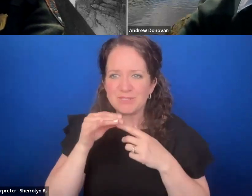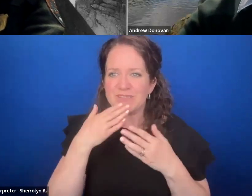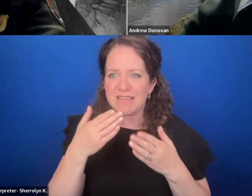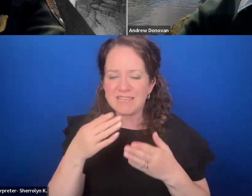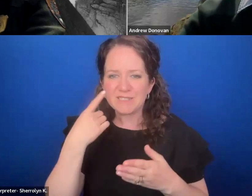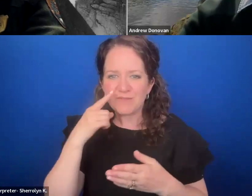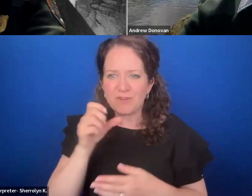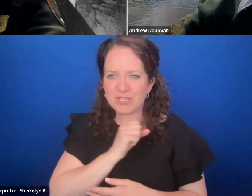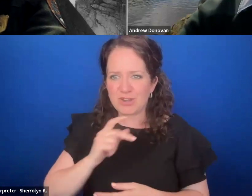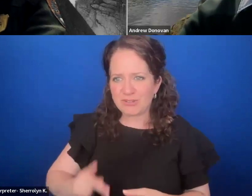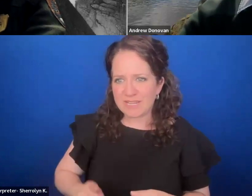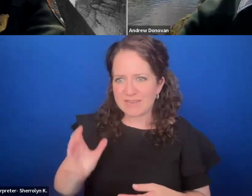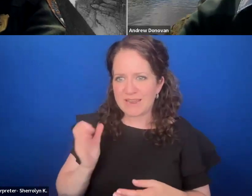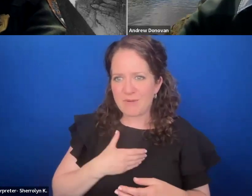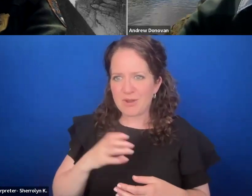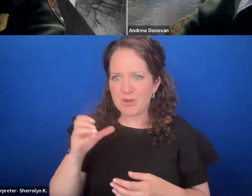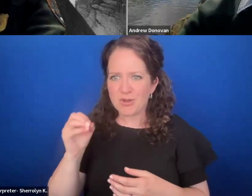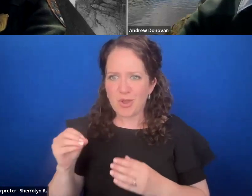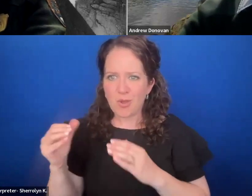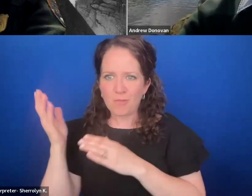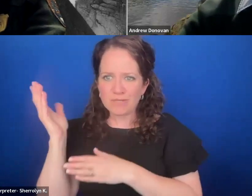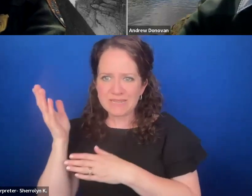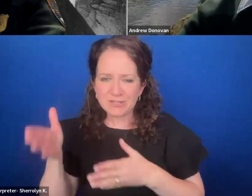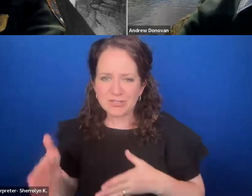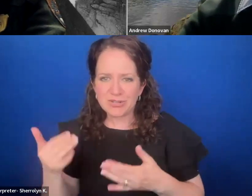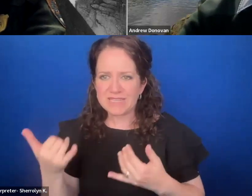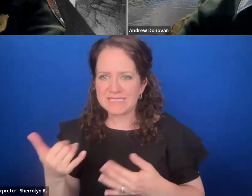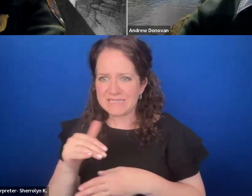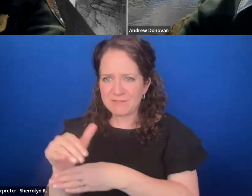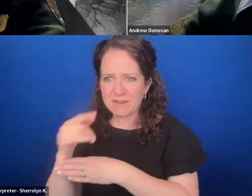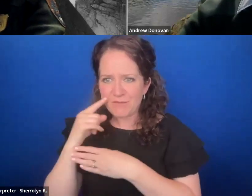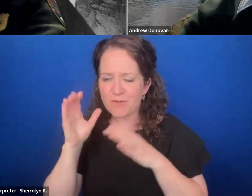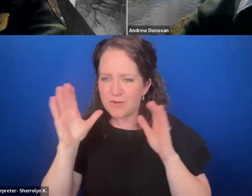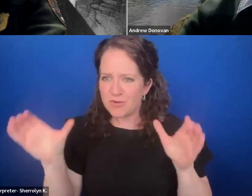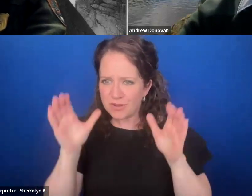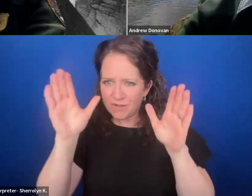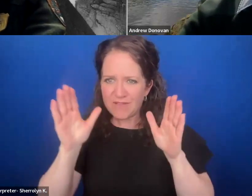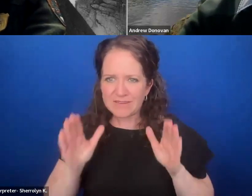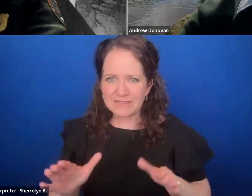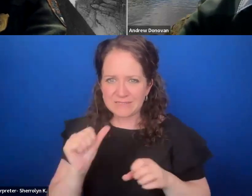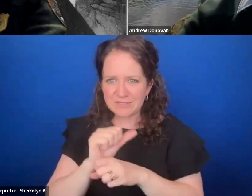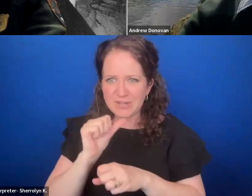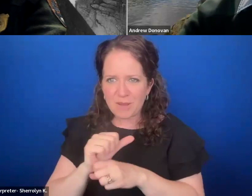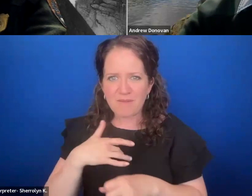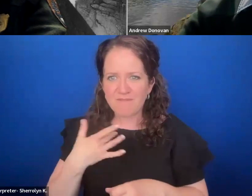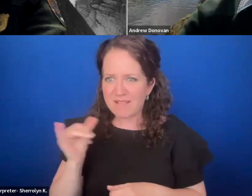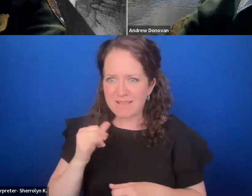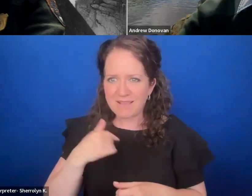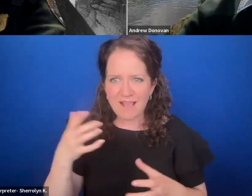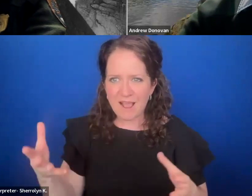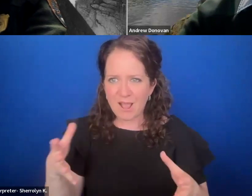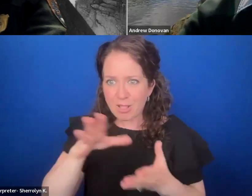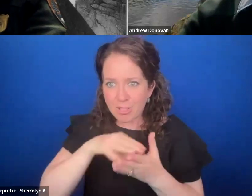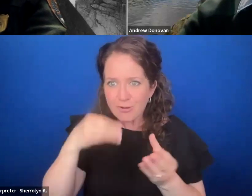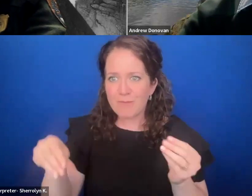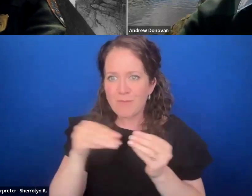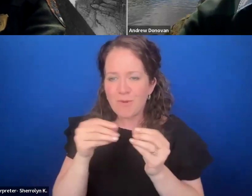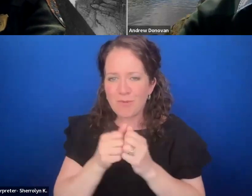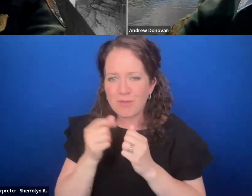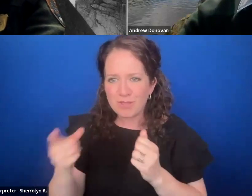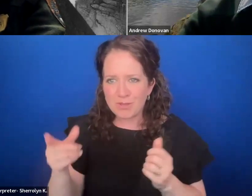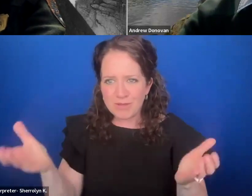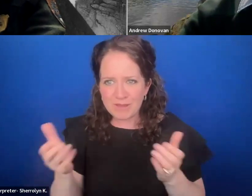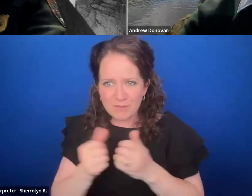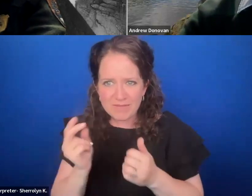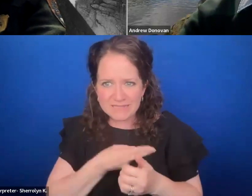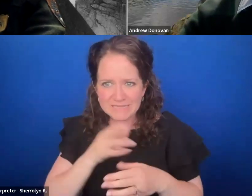our co-presenter this evening, for doing a fantastic job. I feel like I've learned even more with you with us here tonight.